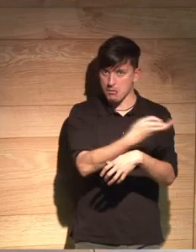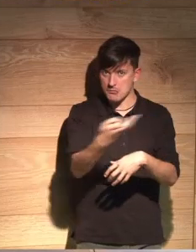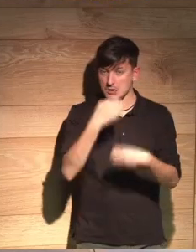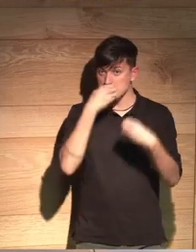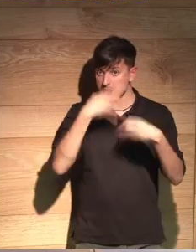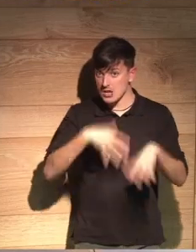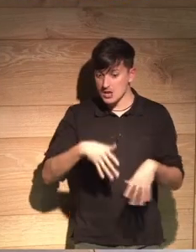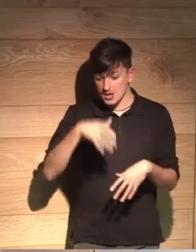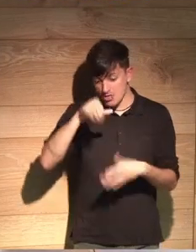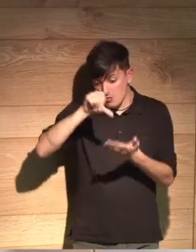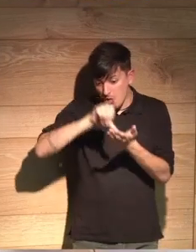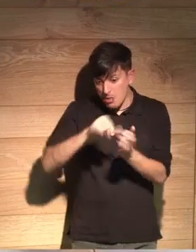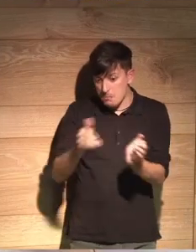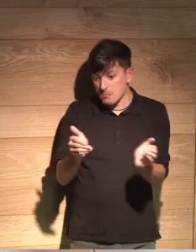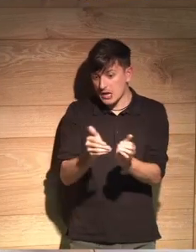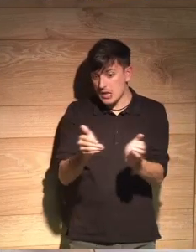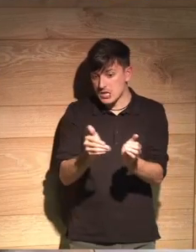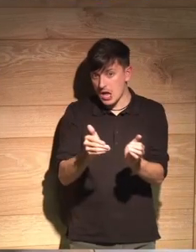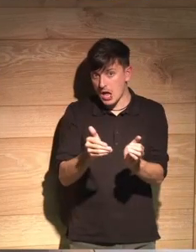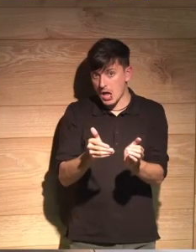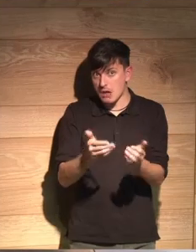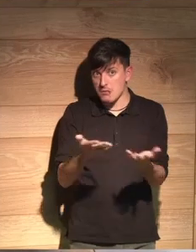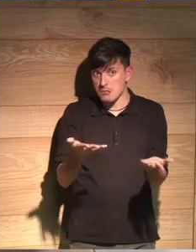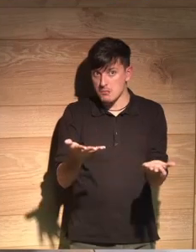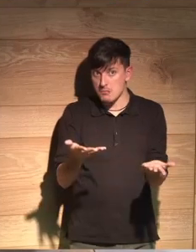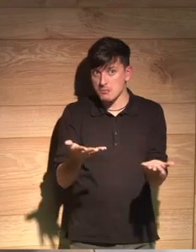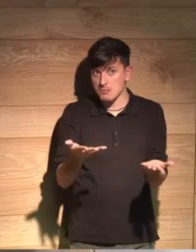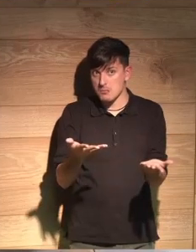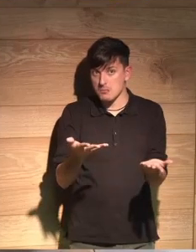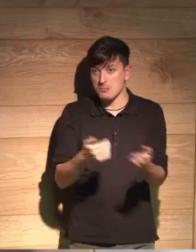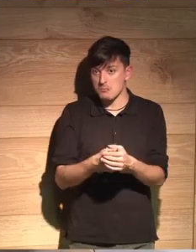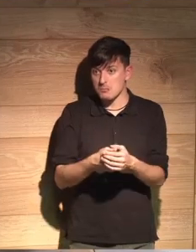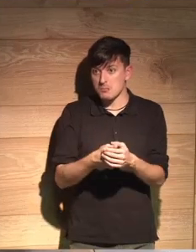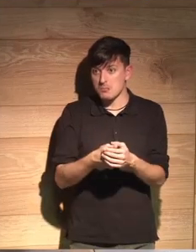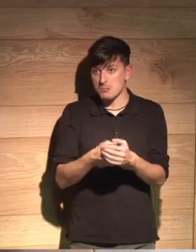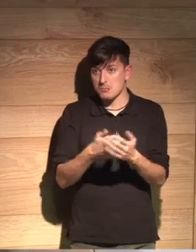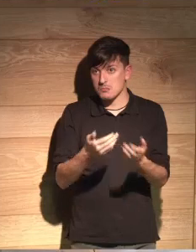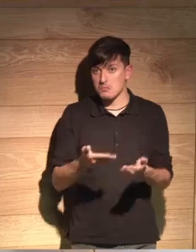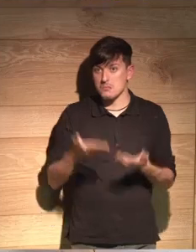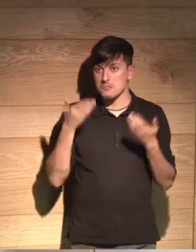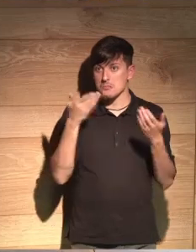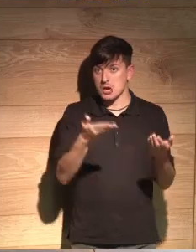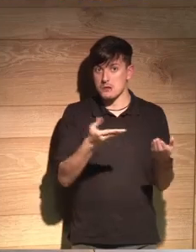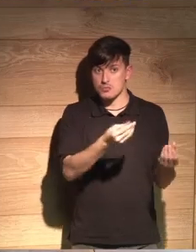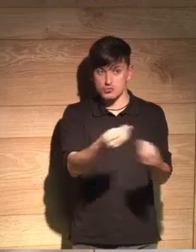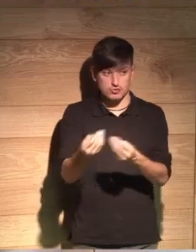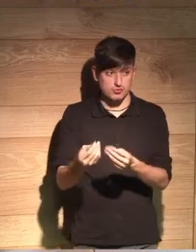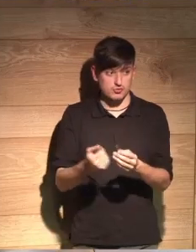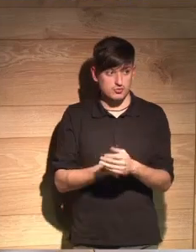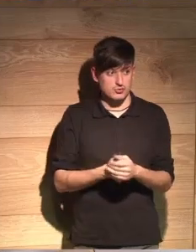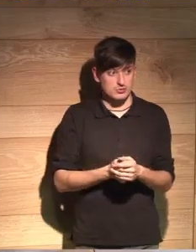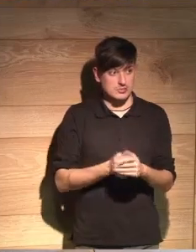will do good, and smaller cities will suffer a lot as they are suffering in the